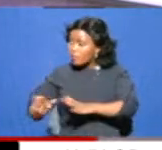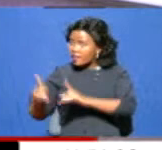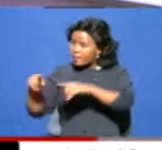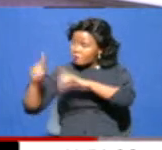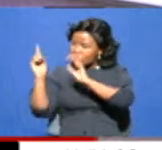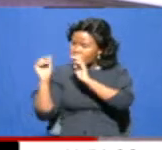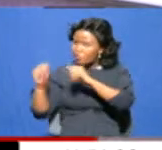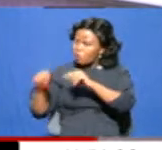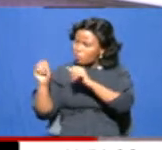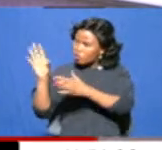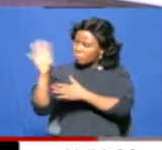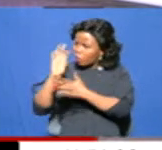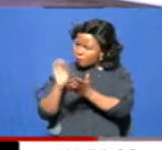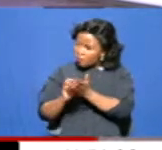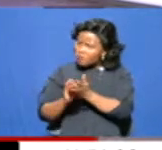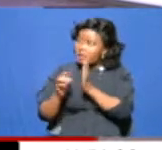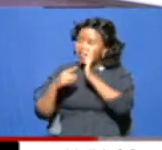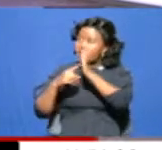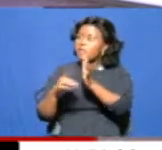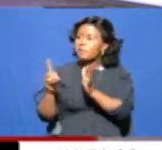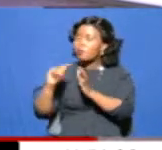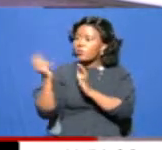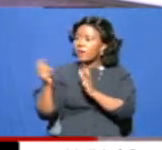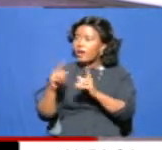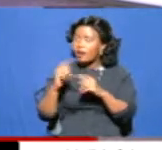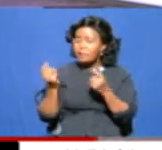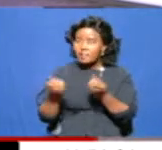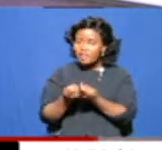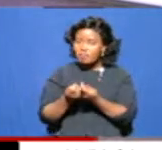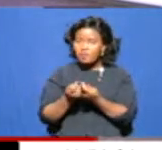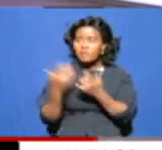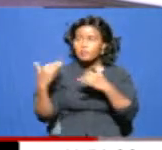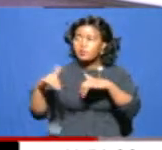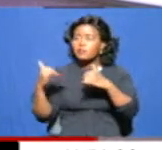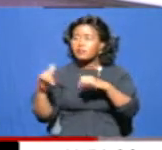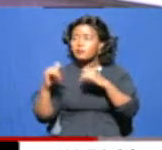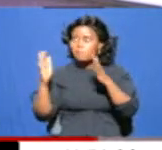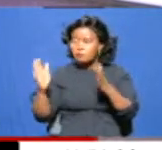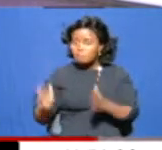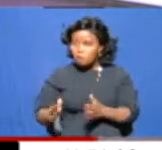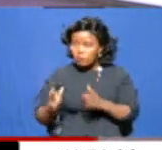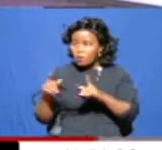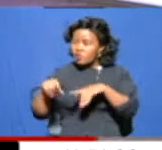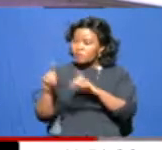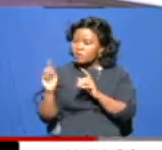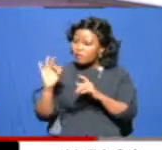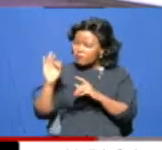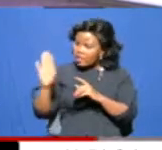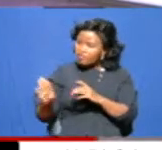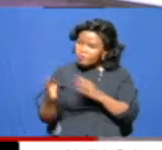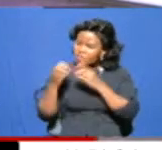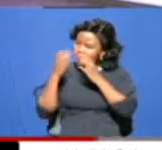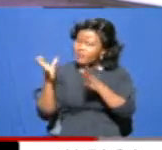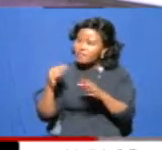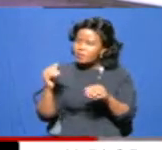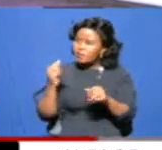Look at the Harambee Stars players. You go to Kenneth Muguna's account, he's updated his workout today morning.